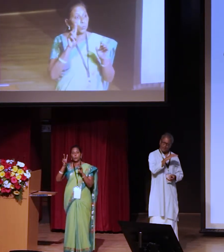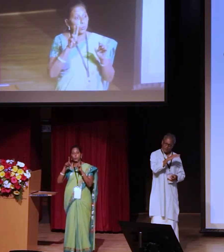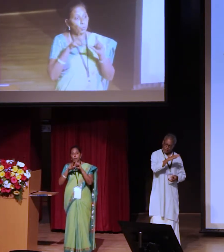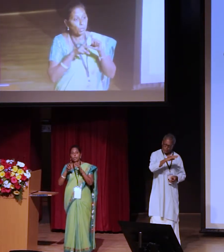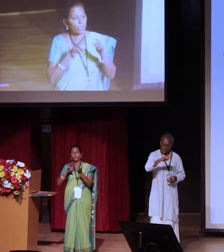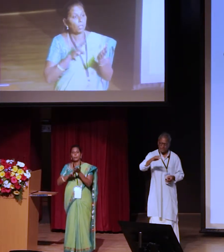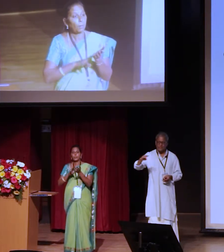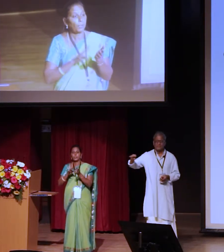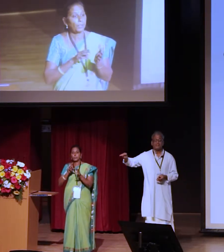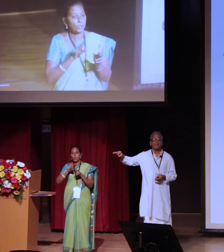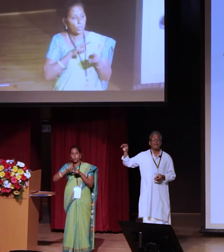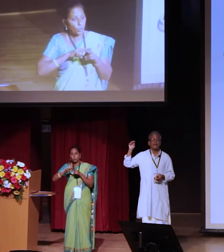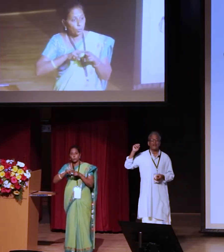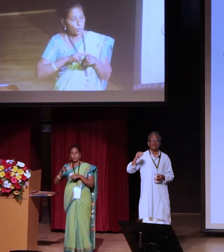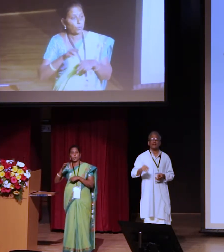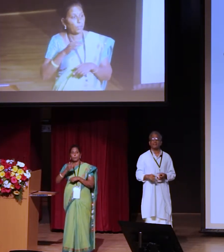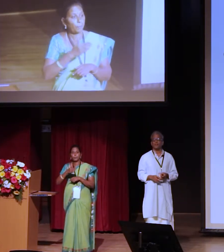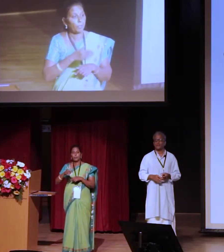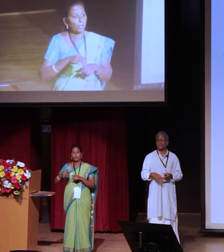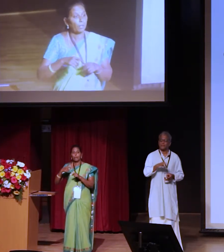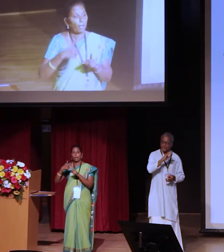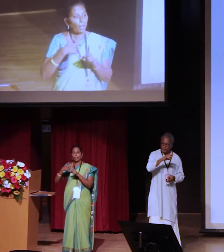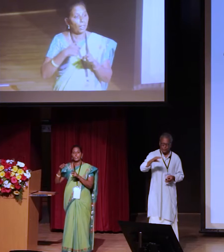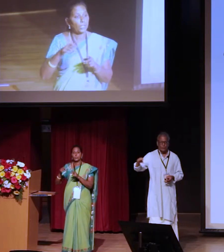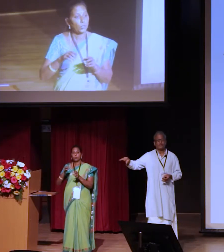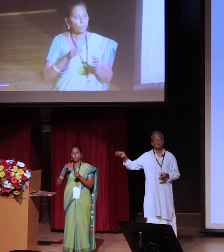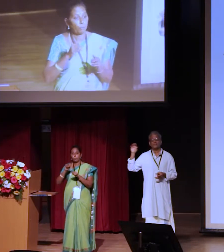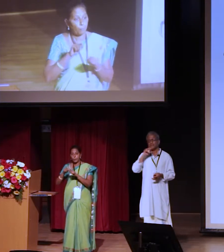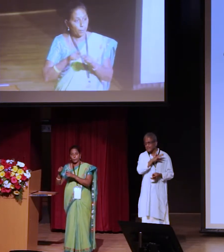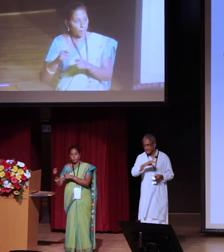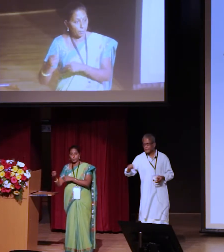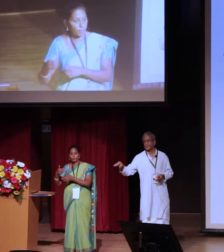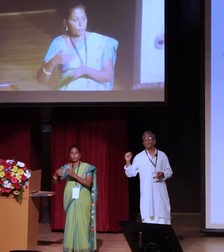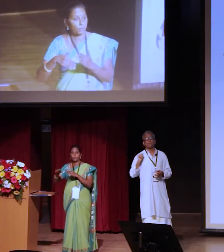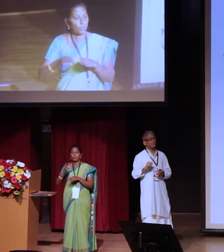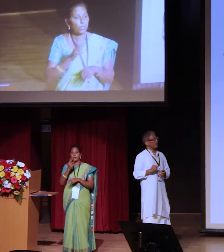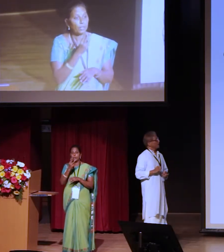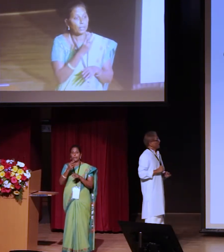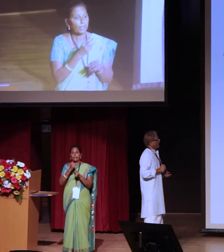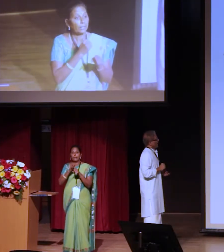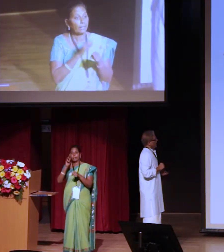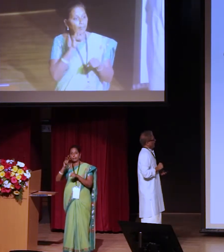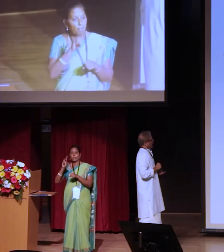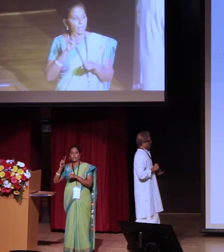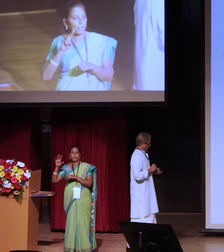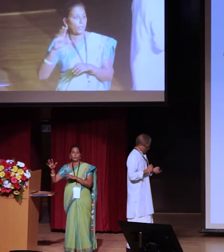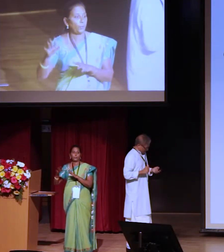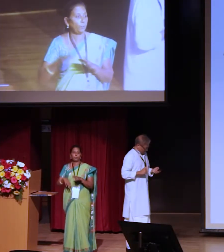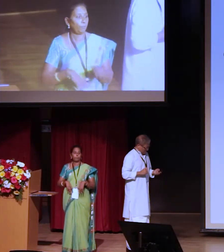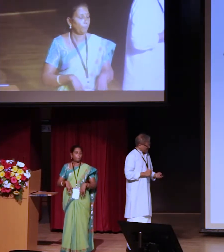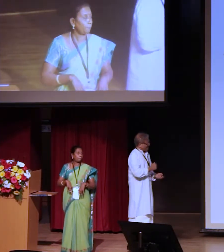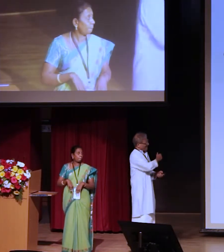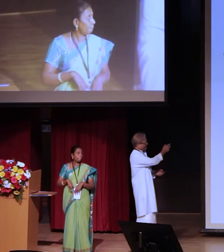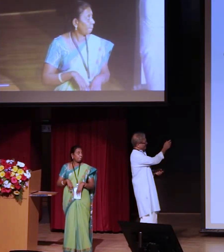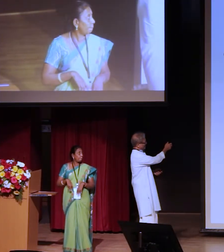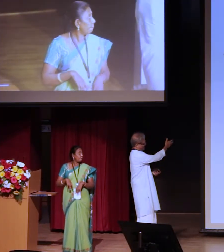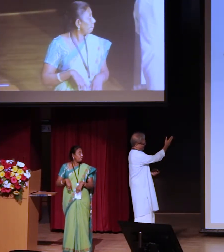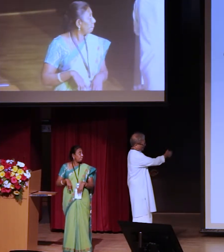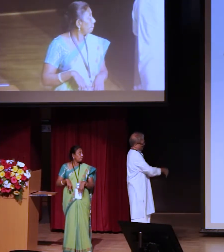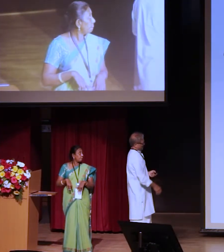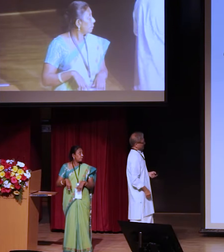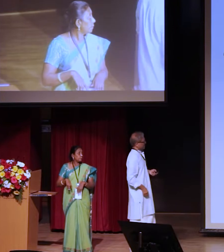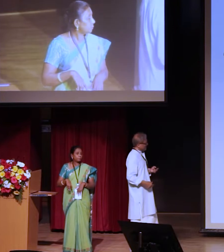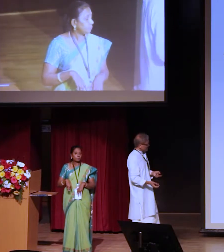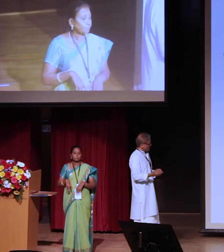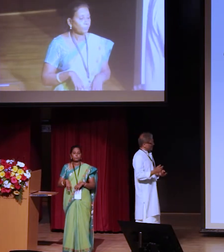grade 1. Usually these KLIs are picked up, grade 2, grade 3. And these learning areas are